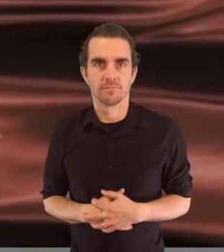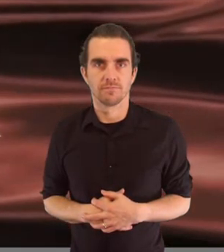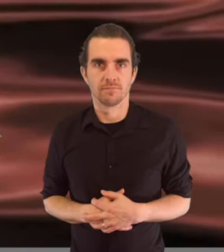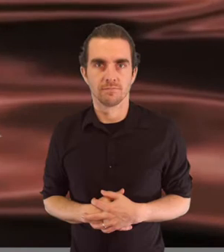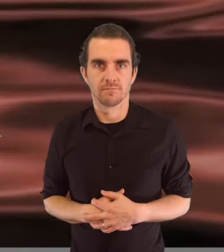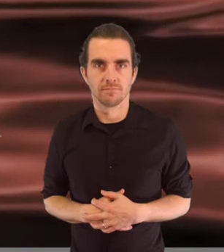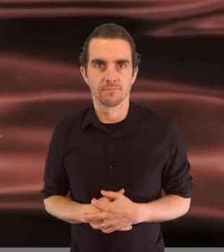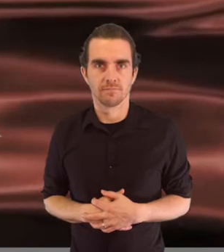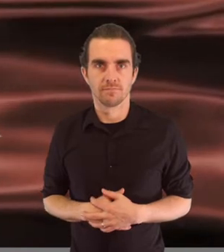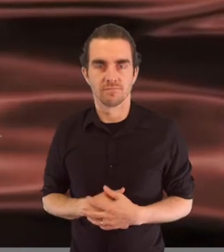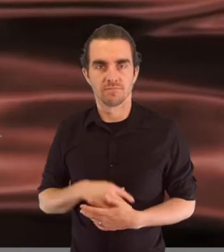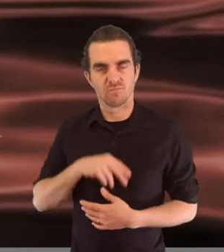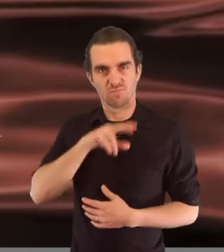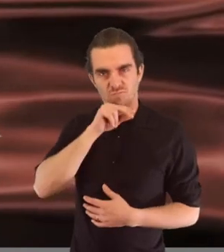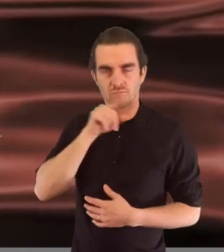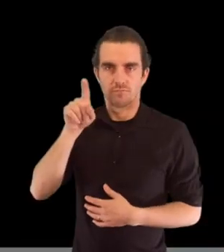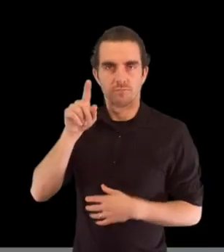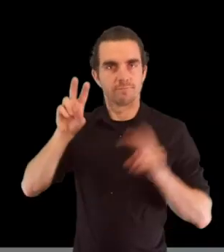That was just the titles.